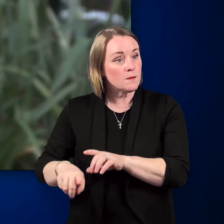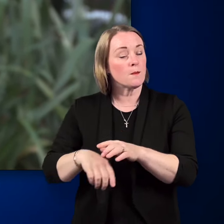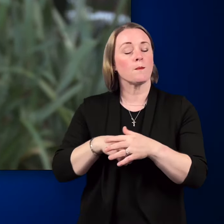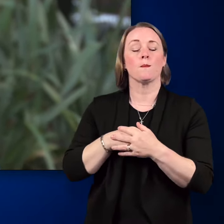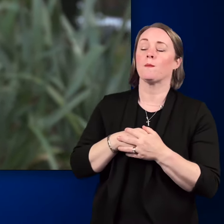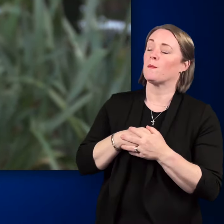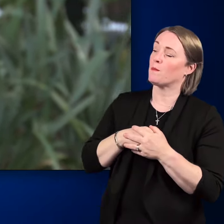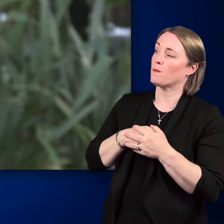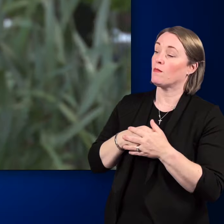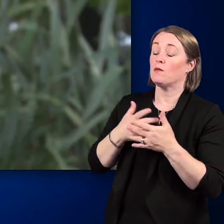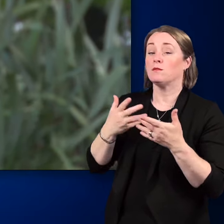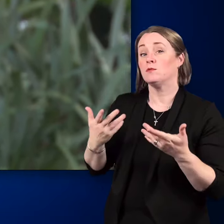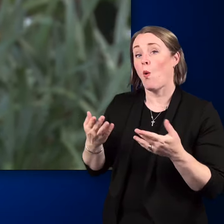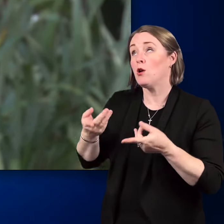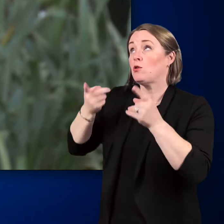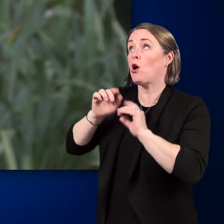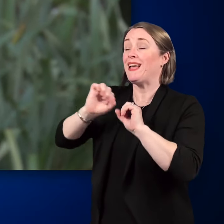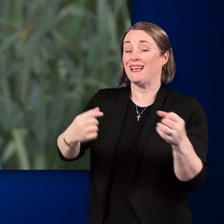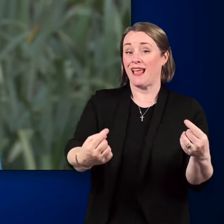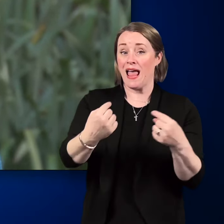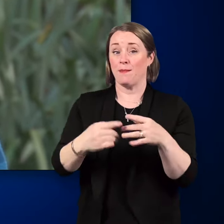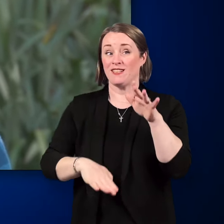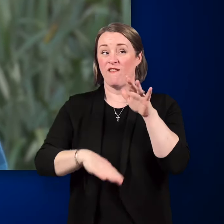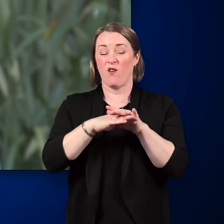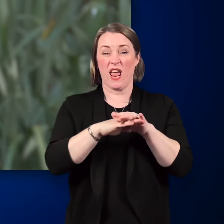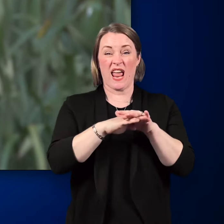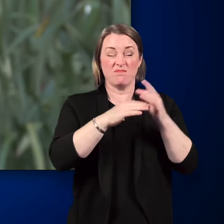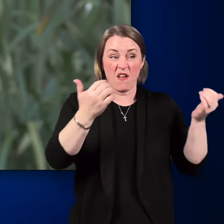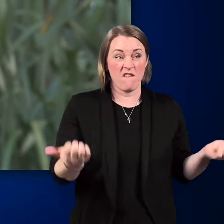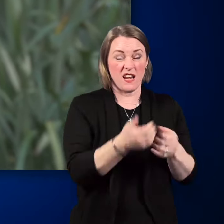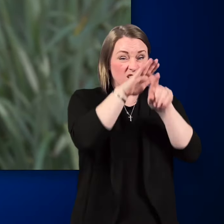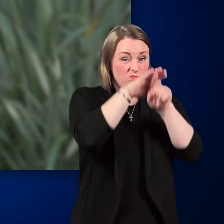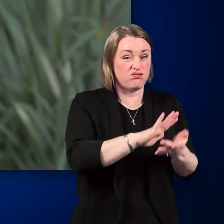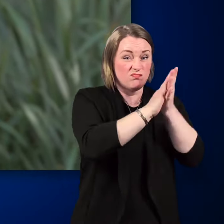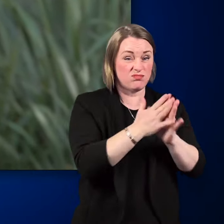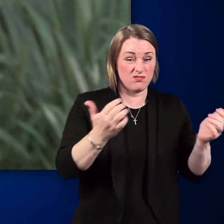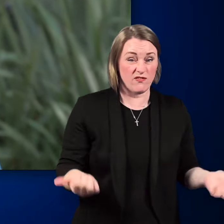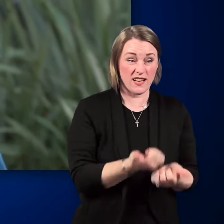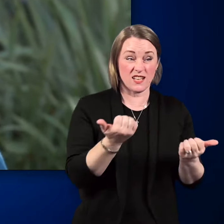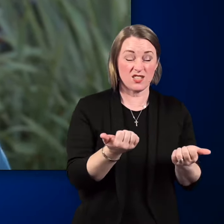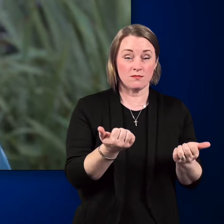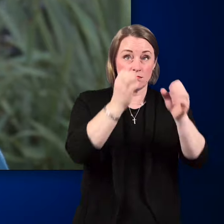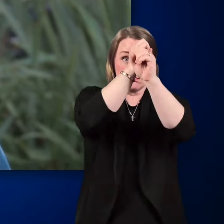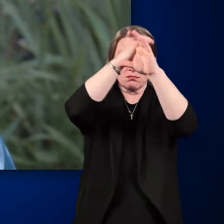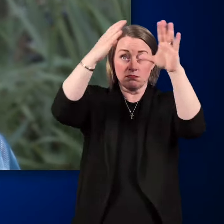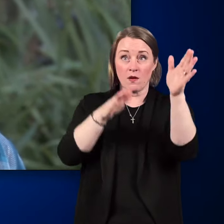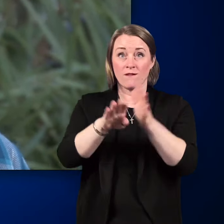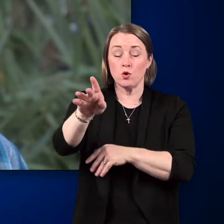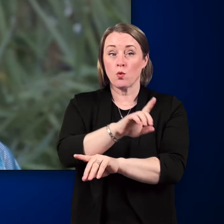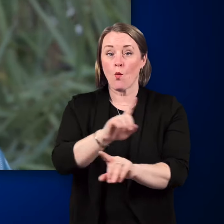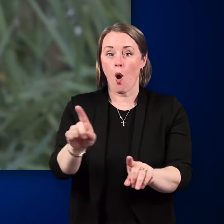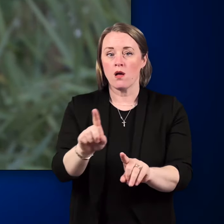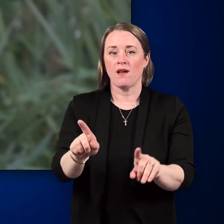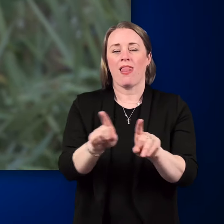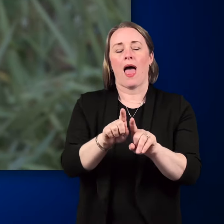if God's enemies were defeated like this? What can we expect to see, if you like, if lockdown